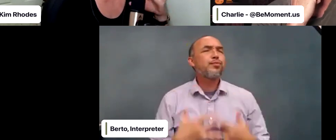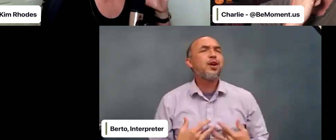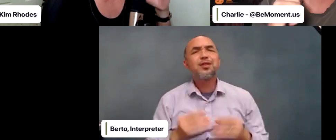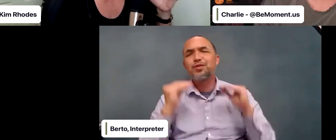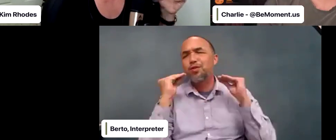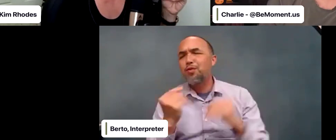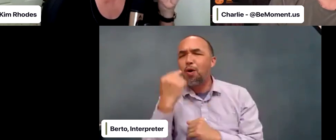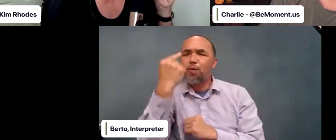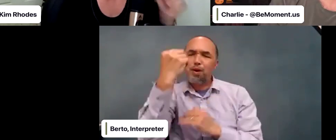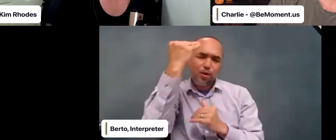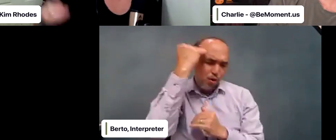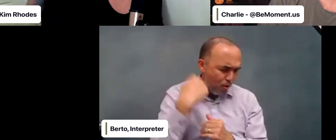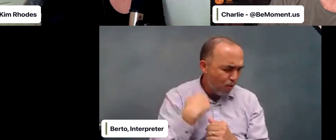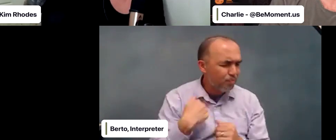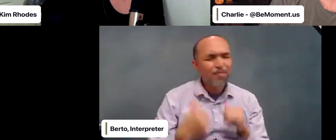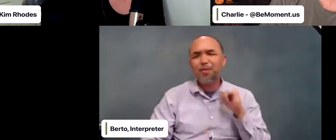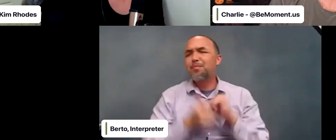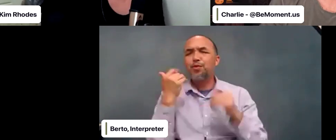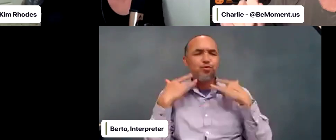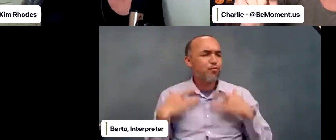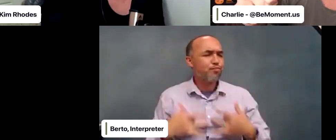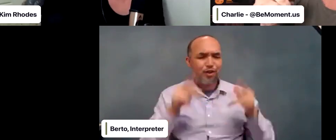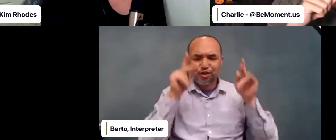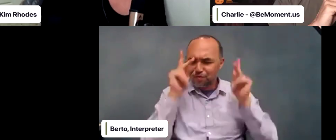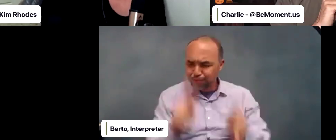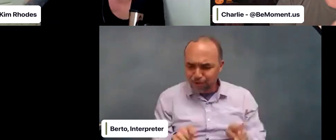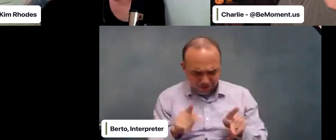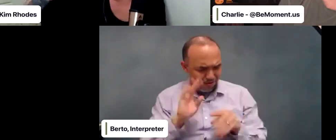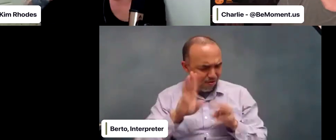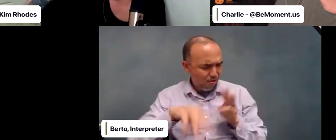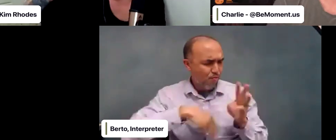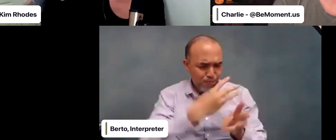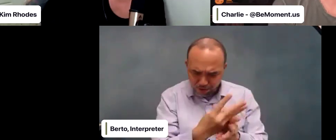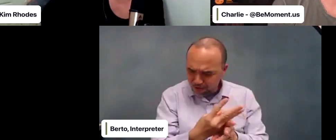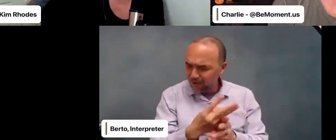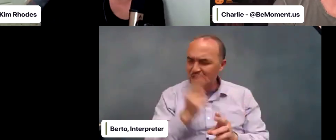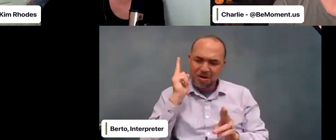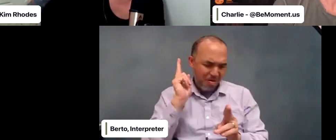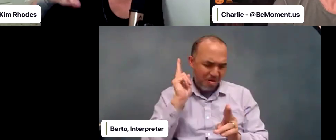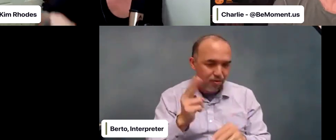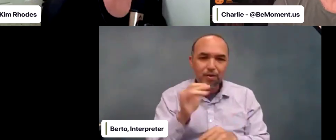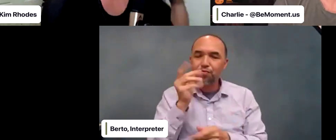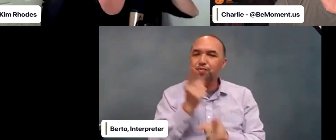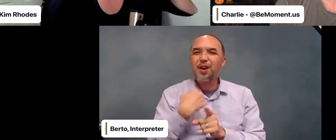Like the lights were those, those dimmable lights from the 90s. It was almost off. It was as down as it could